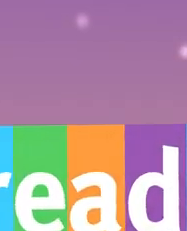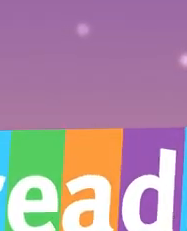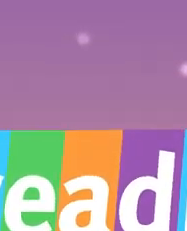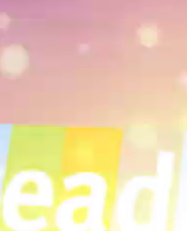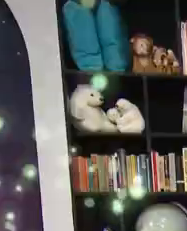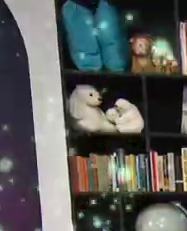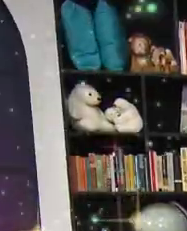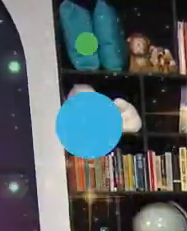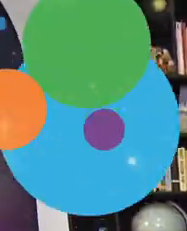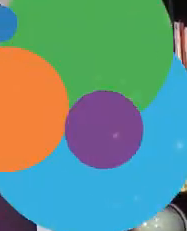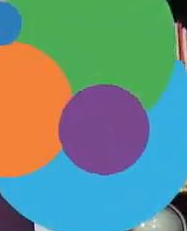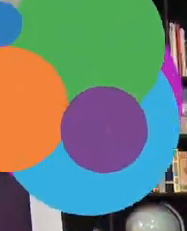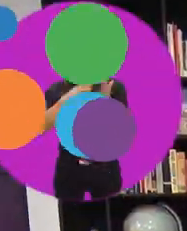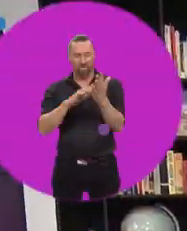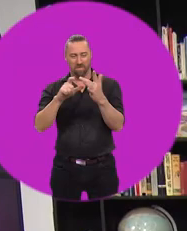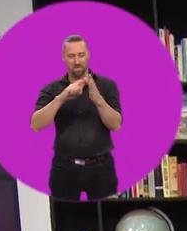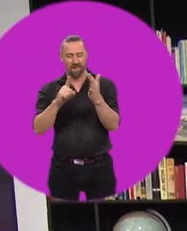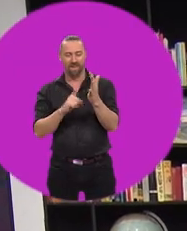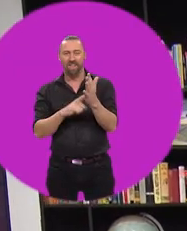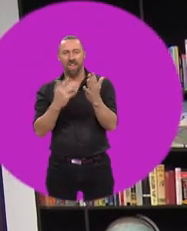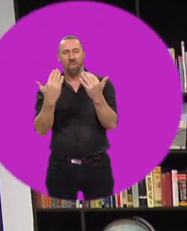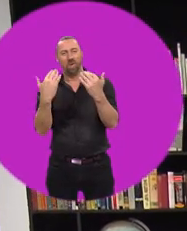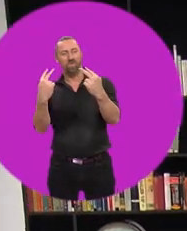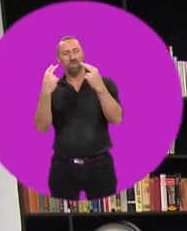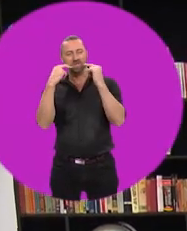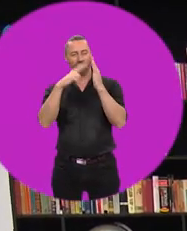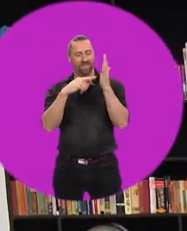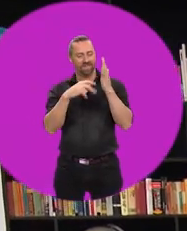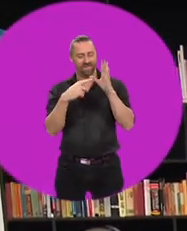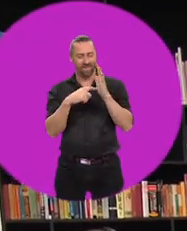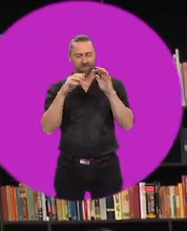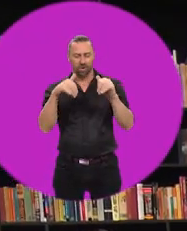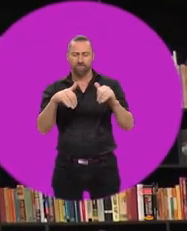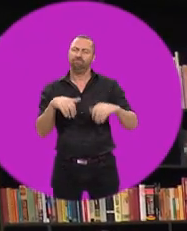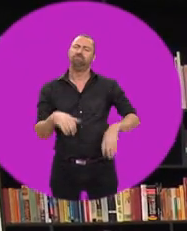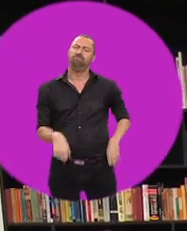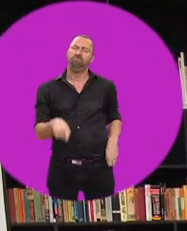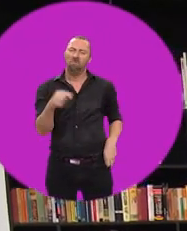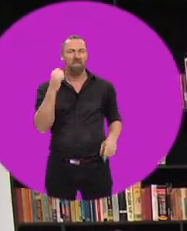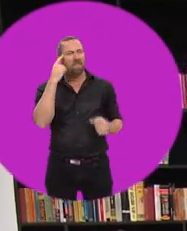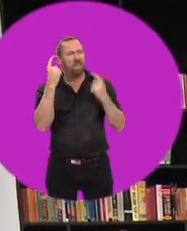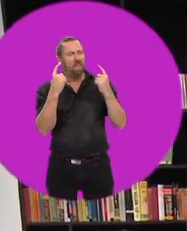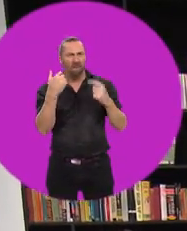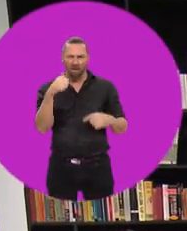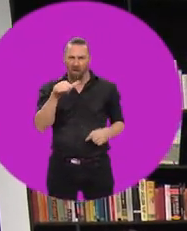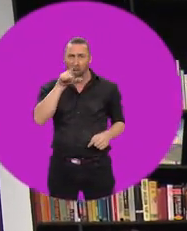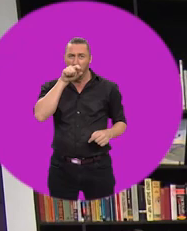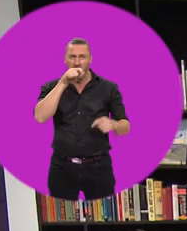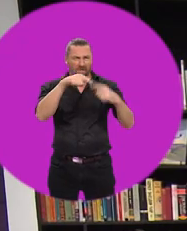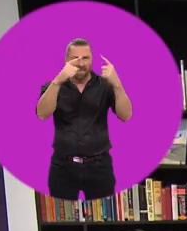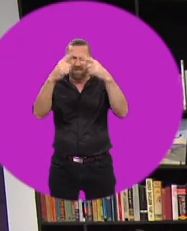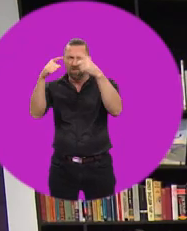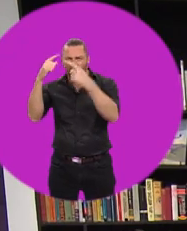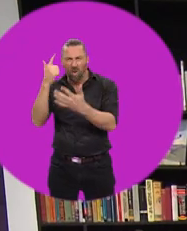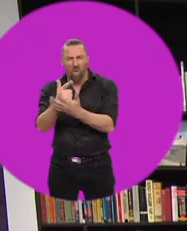TV. Hello everyone, I'm Michael. Welcome to Reading at Home. Have you ever thought about how many different types of birds there